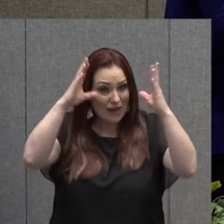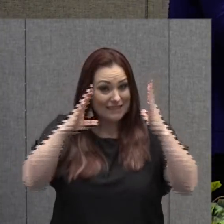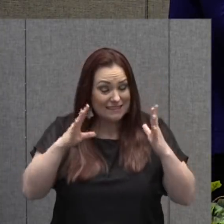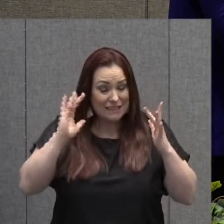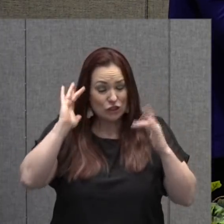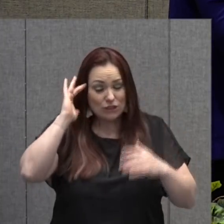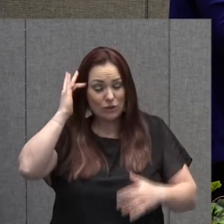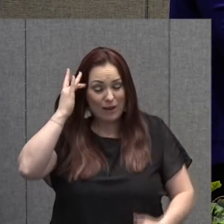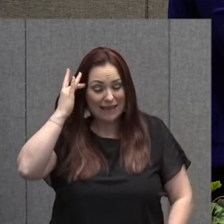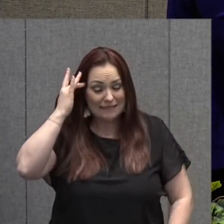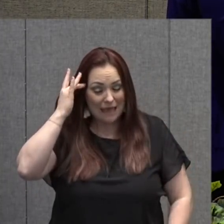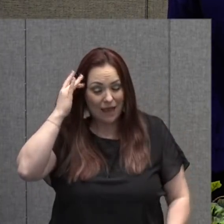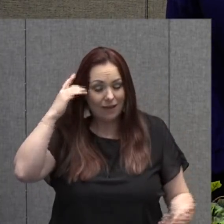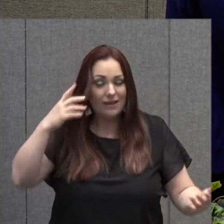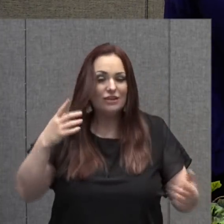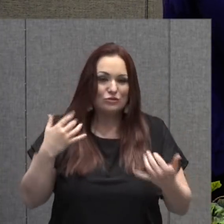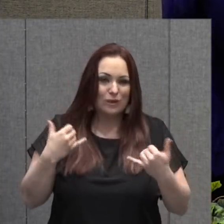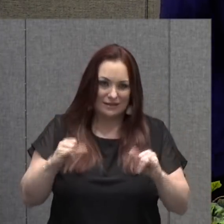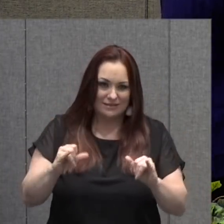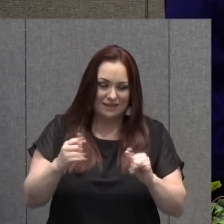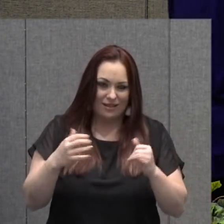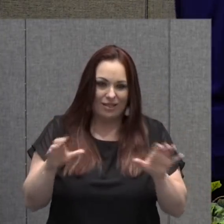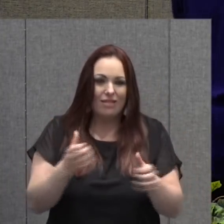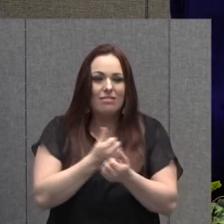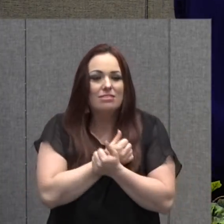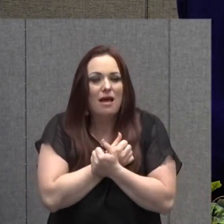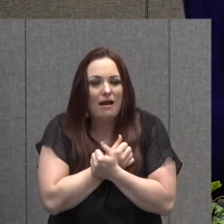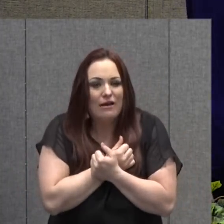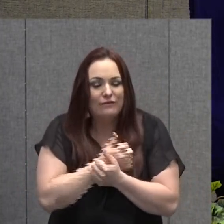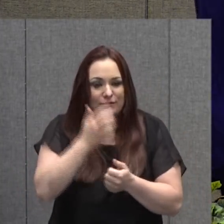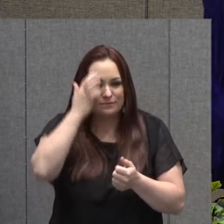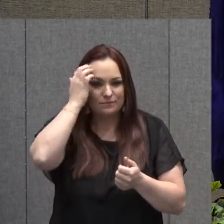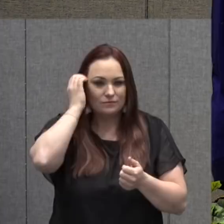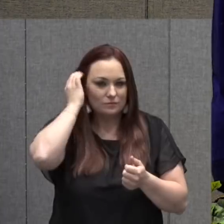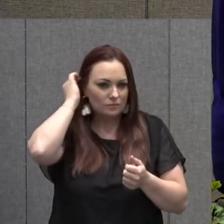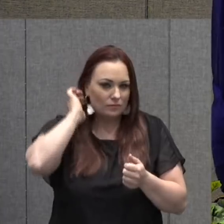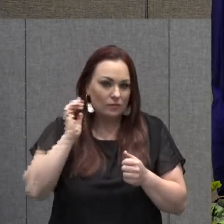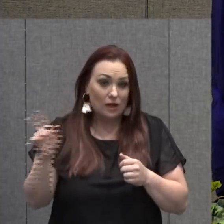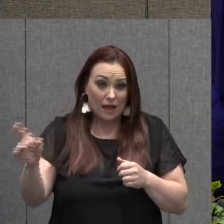But you guys still love it. And then he heard them playing and